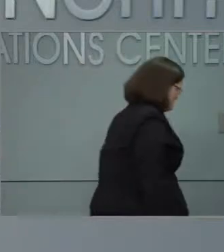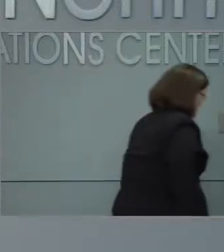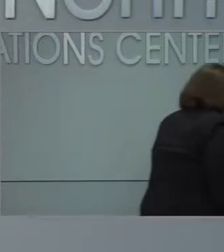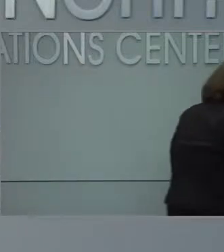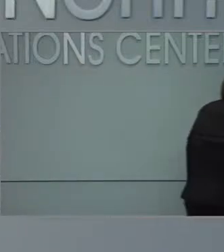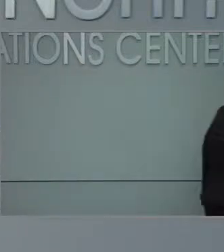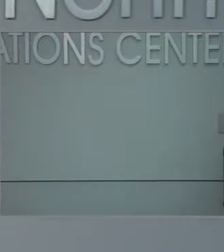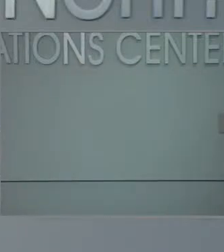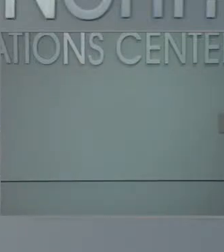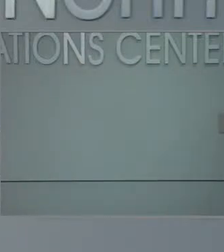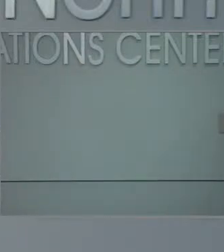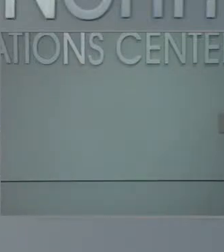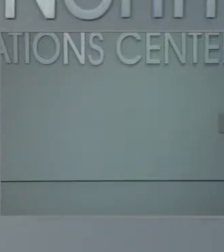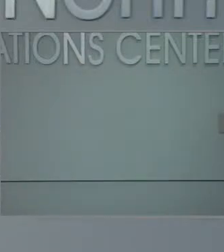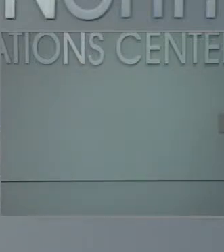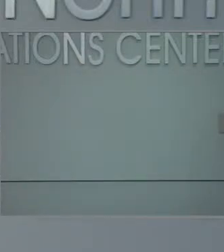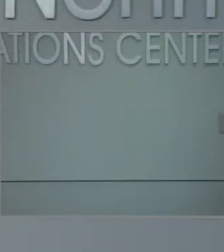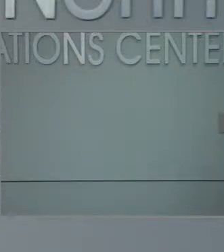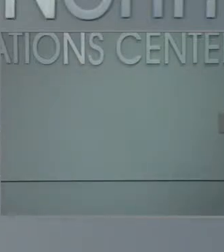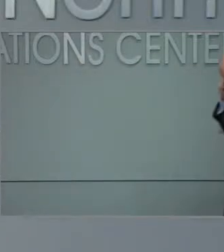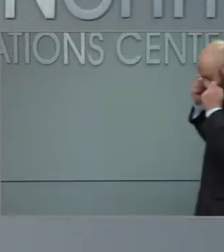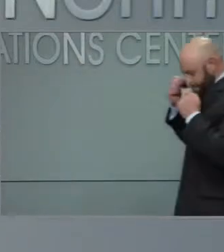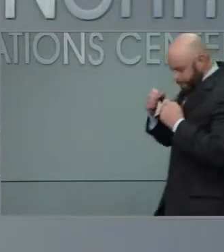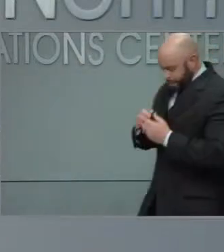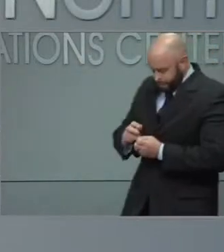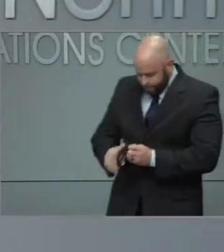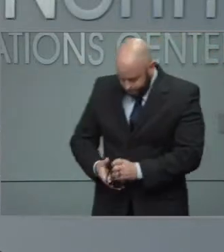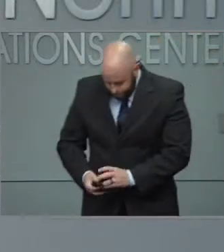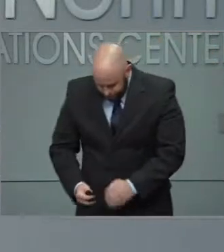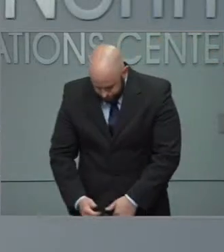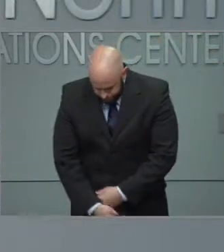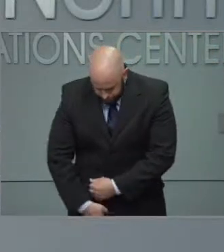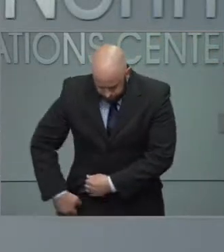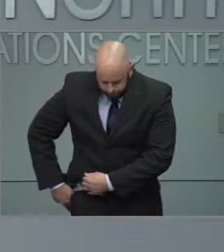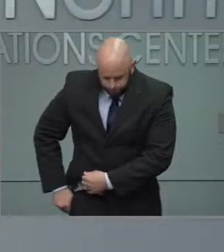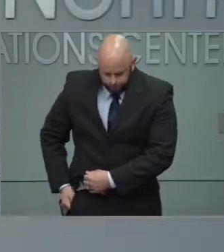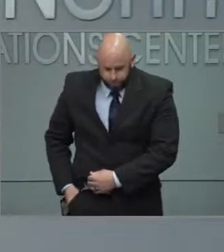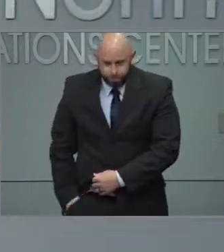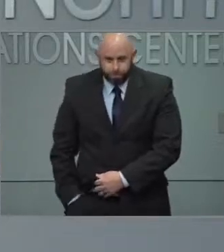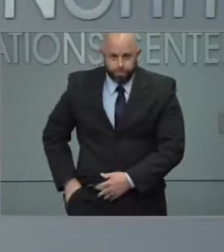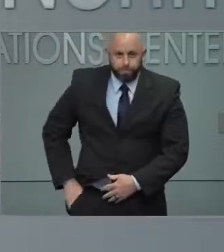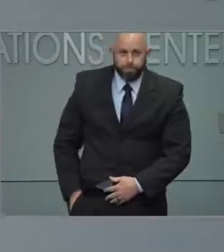to endorse at this time. Dr. Cohen?